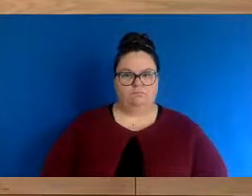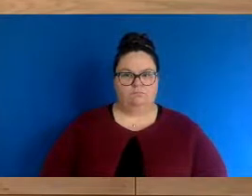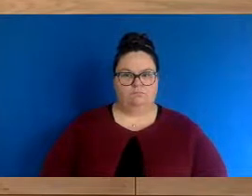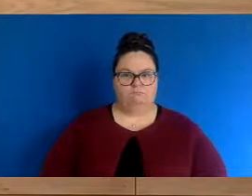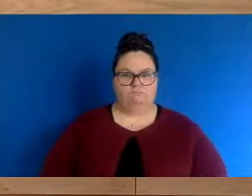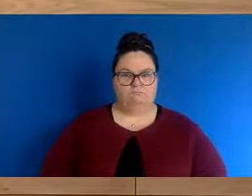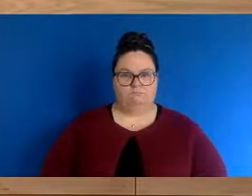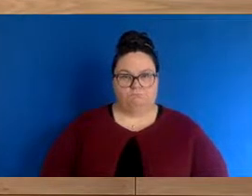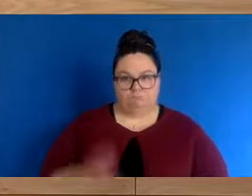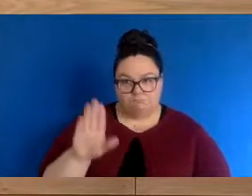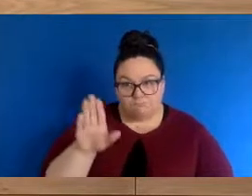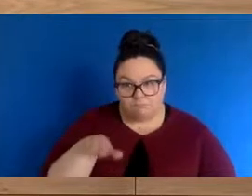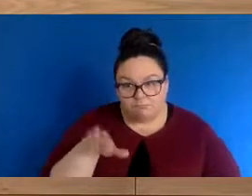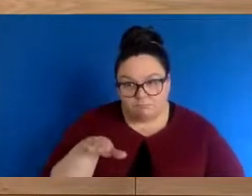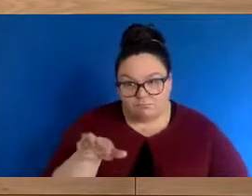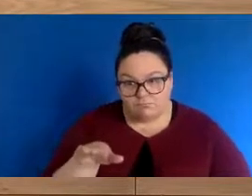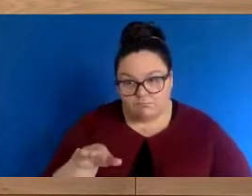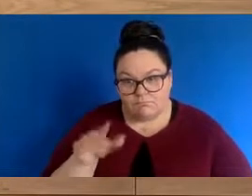Silas?